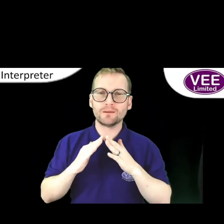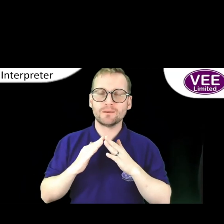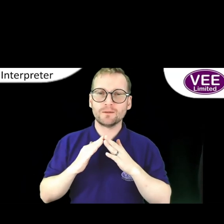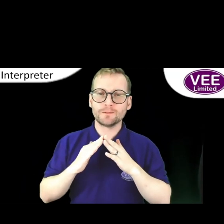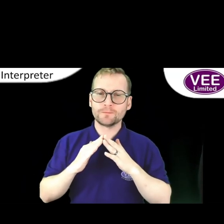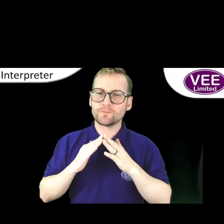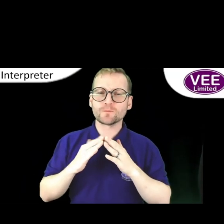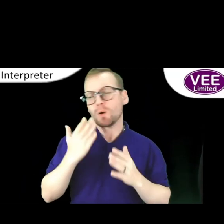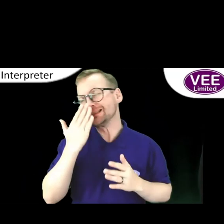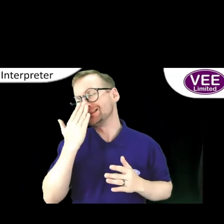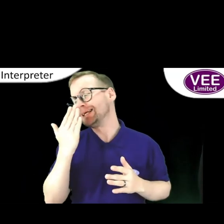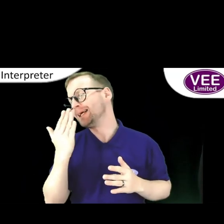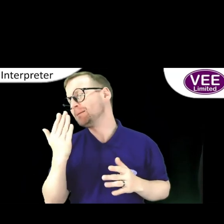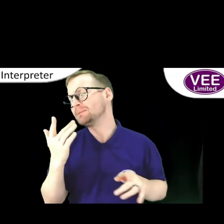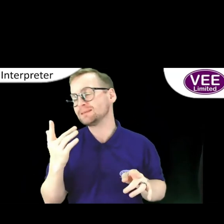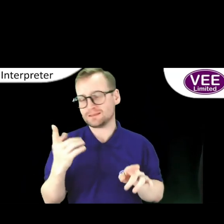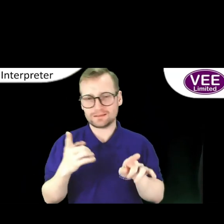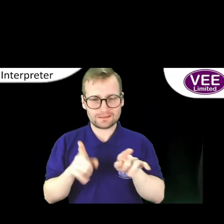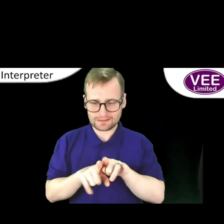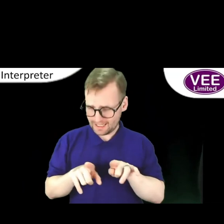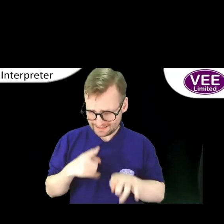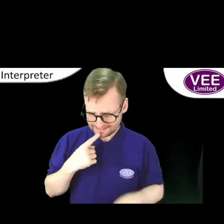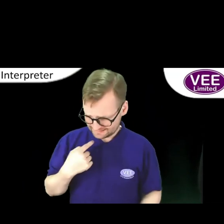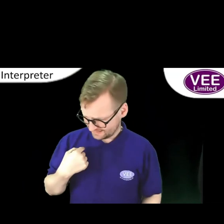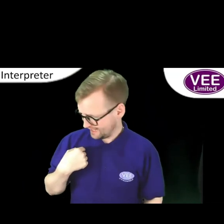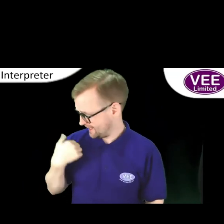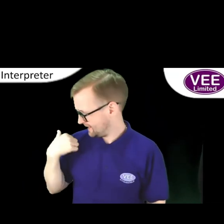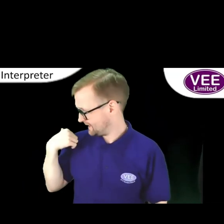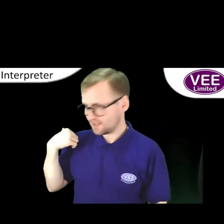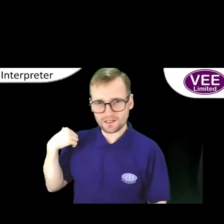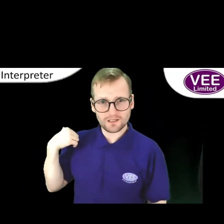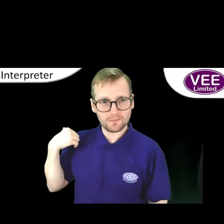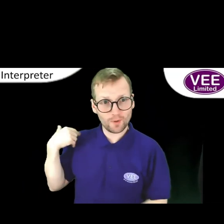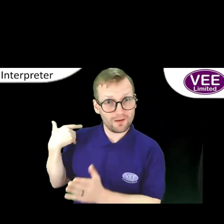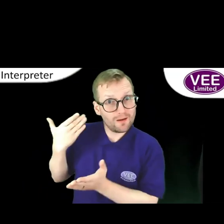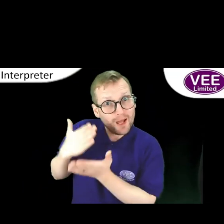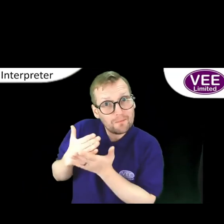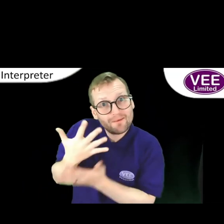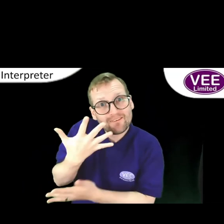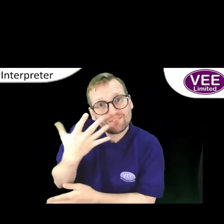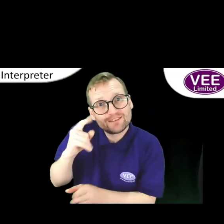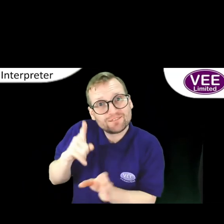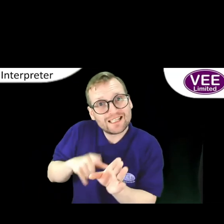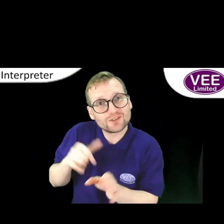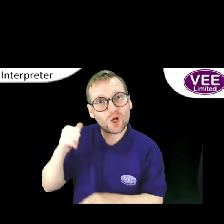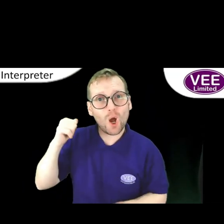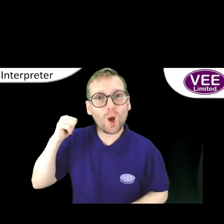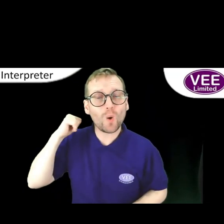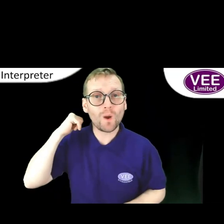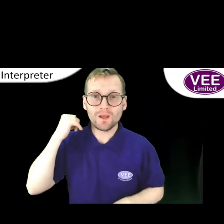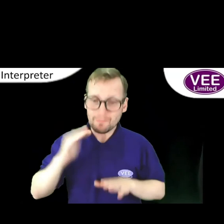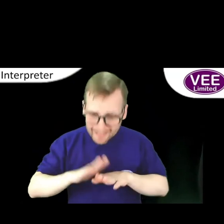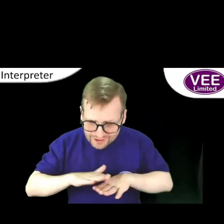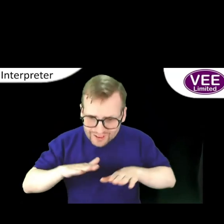Though it seems like only yesterday, that was 50 years ago. Now my